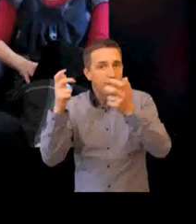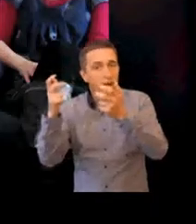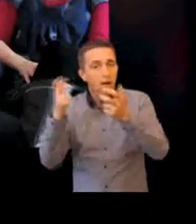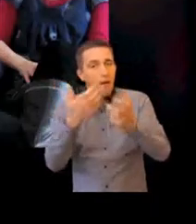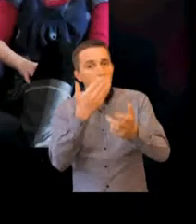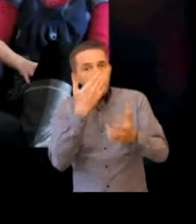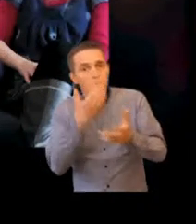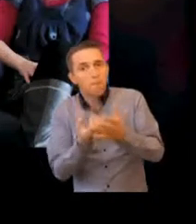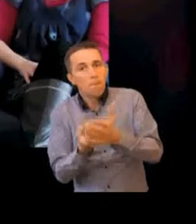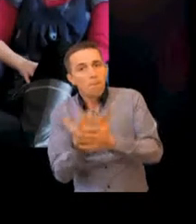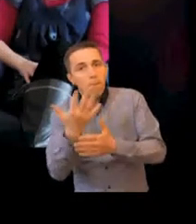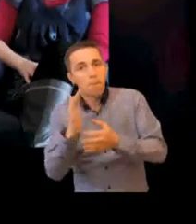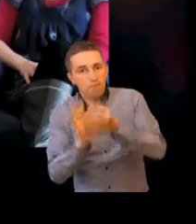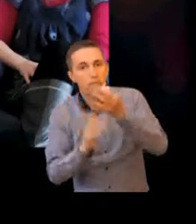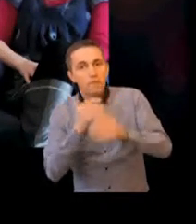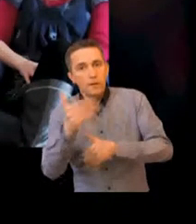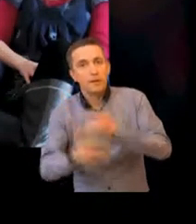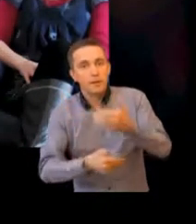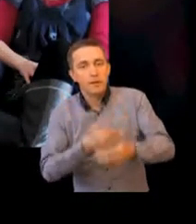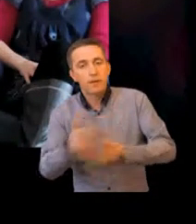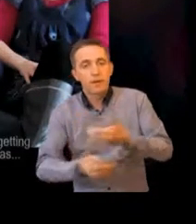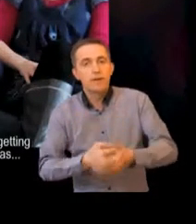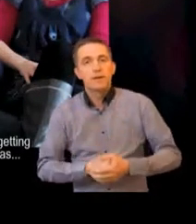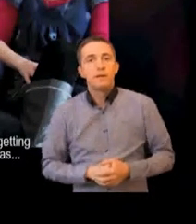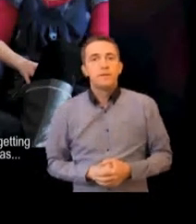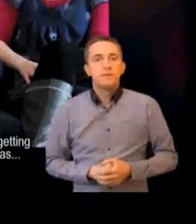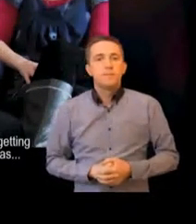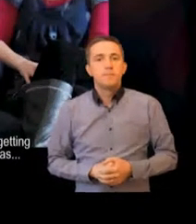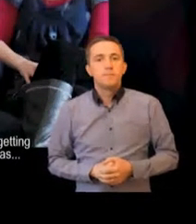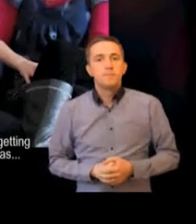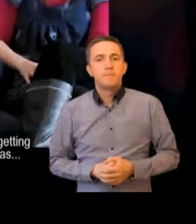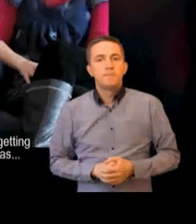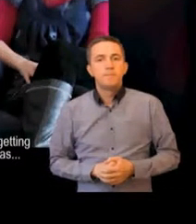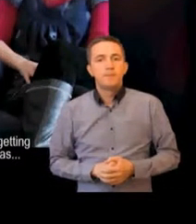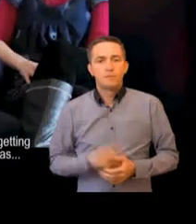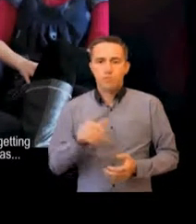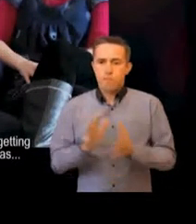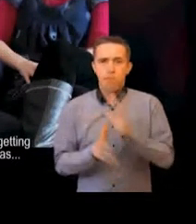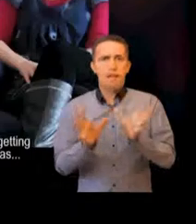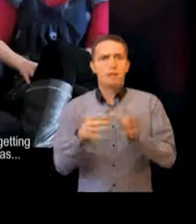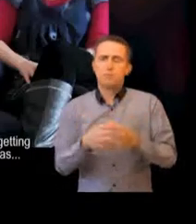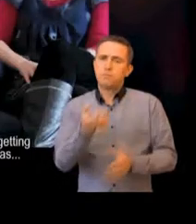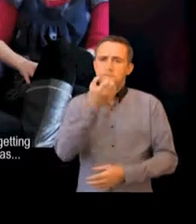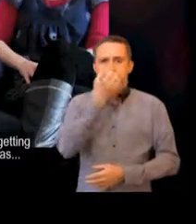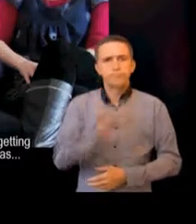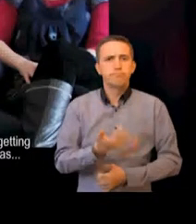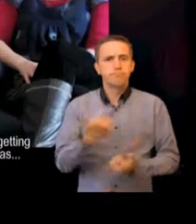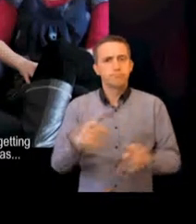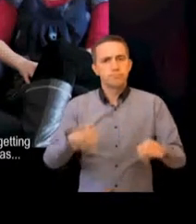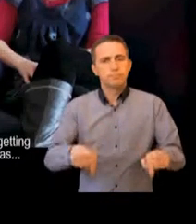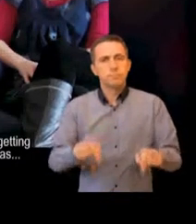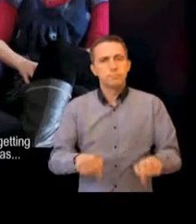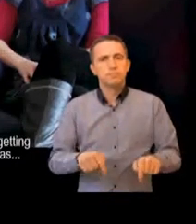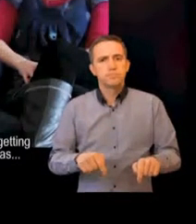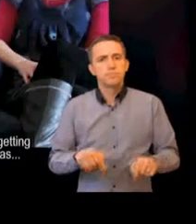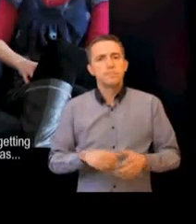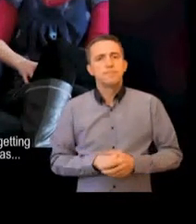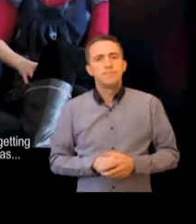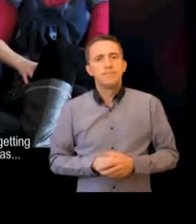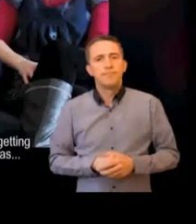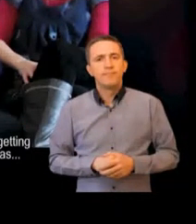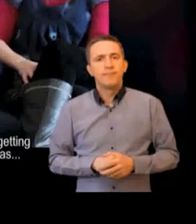of, was still trying really hard to work, get away from the sounds, and just work towards the vision. But